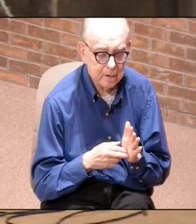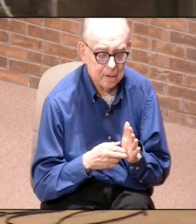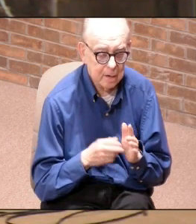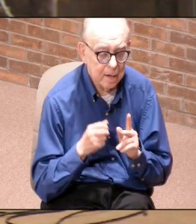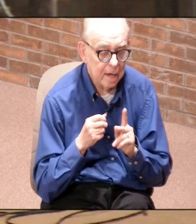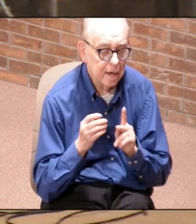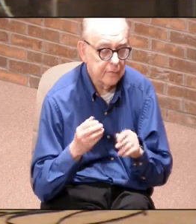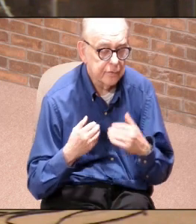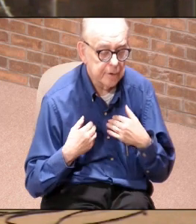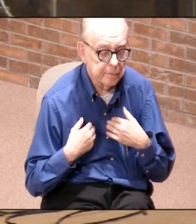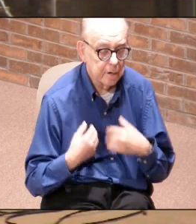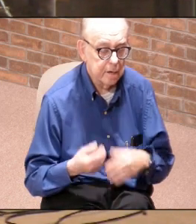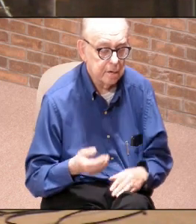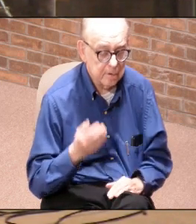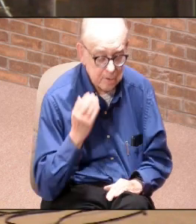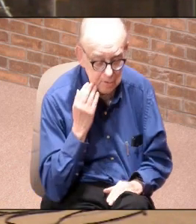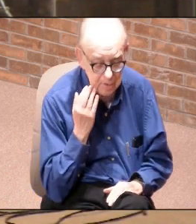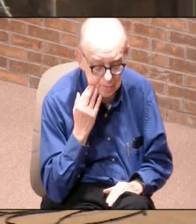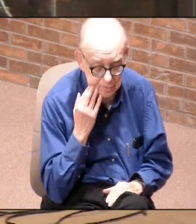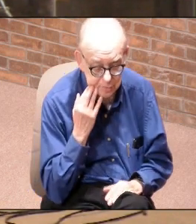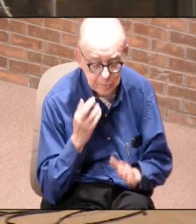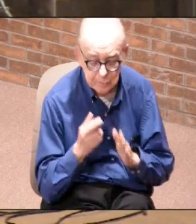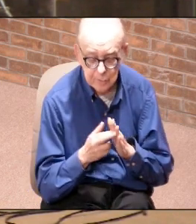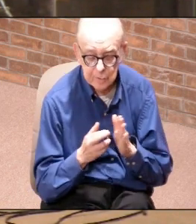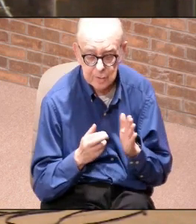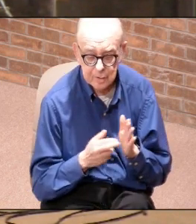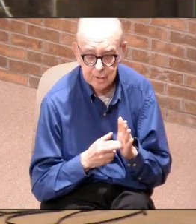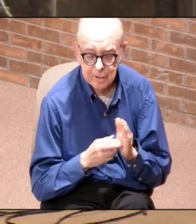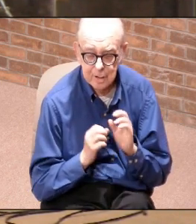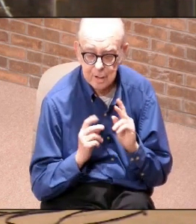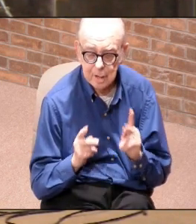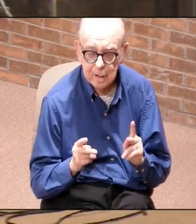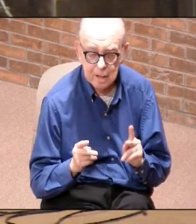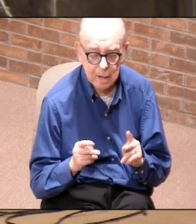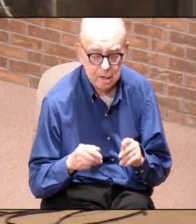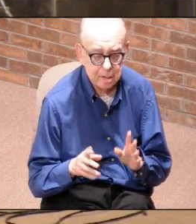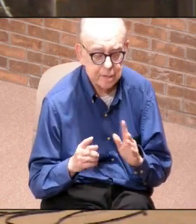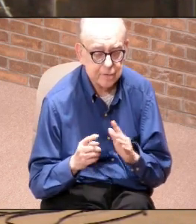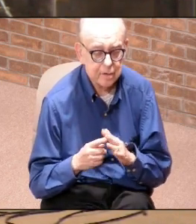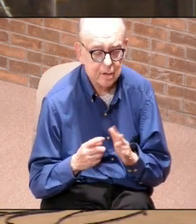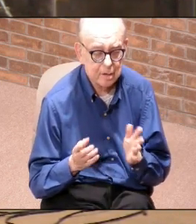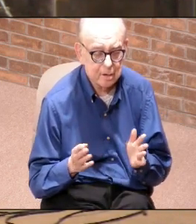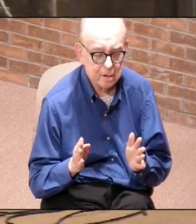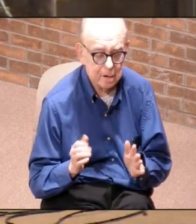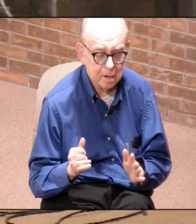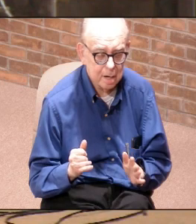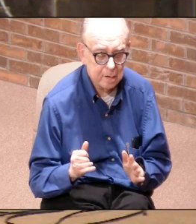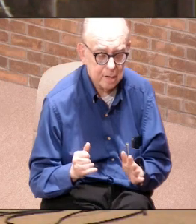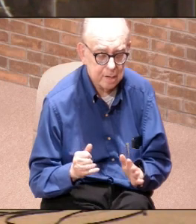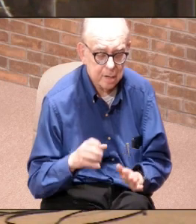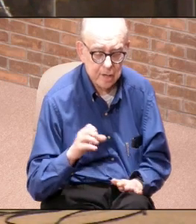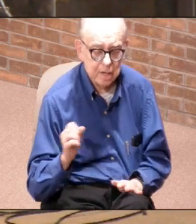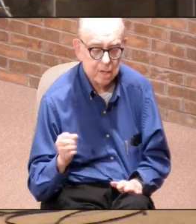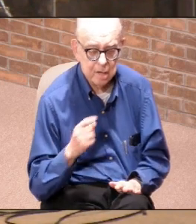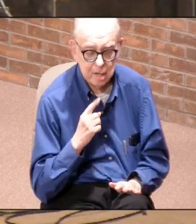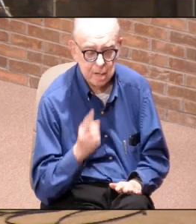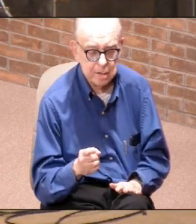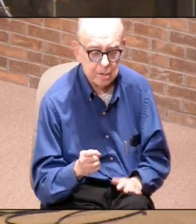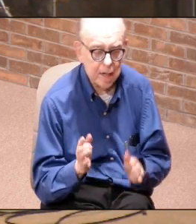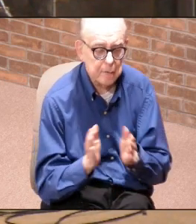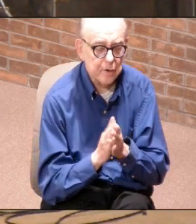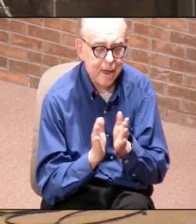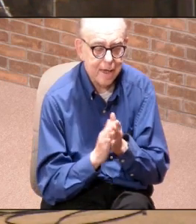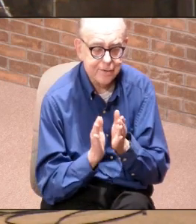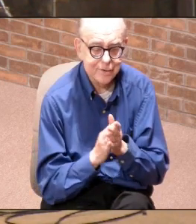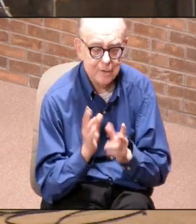Everybody? Everybody? Okay. So let's start by Simon Says, clap your